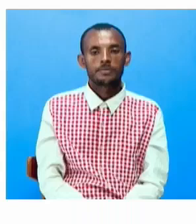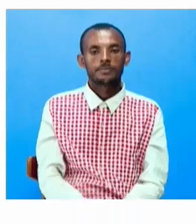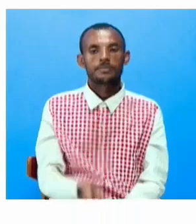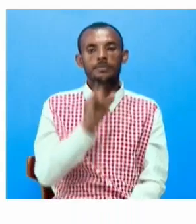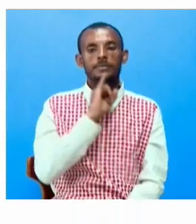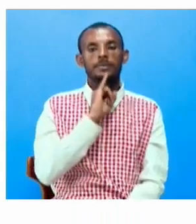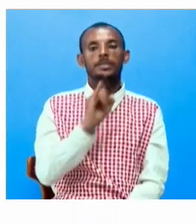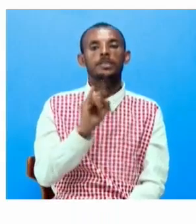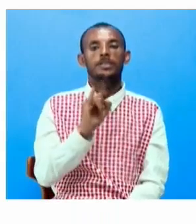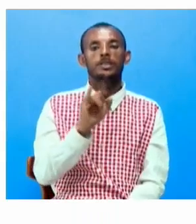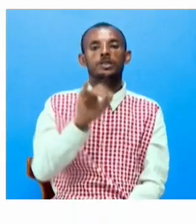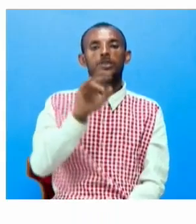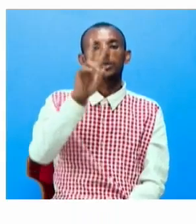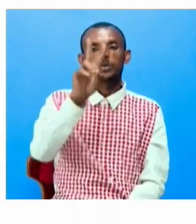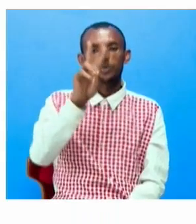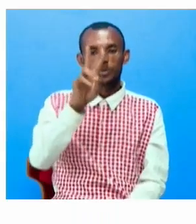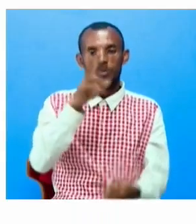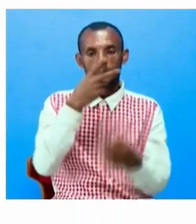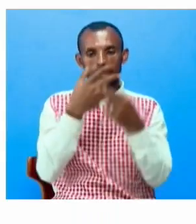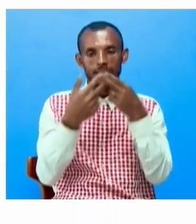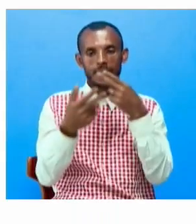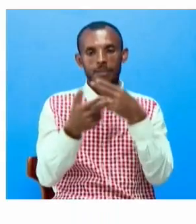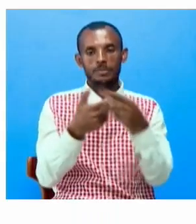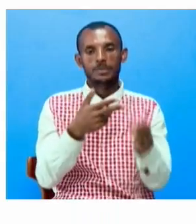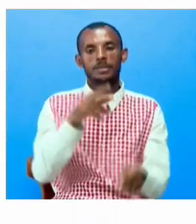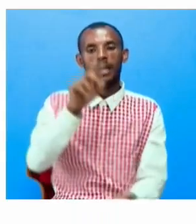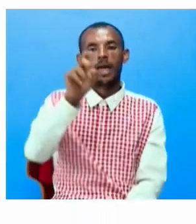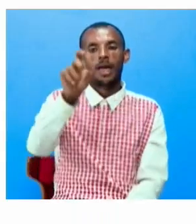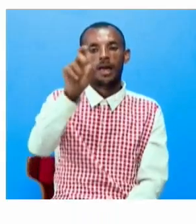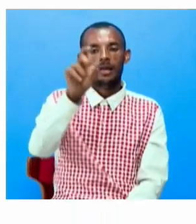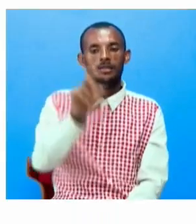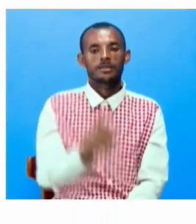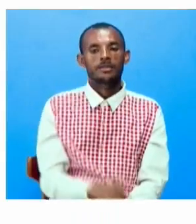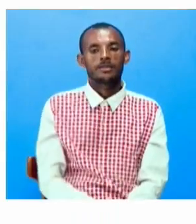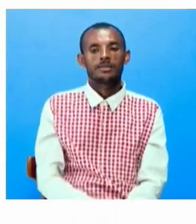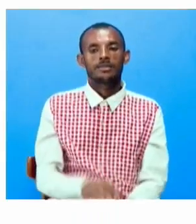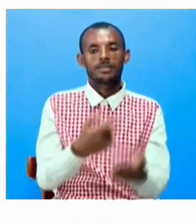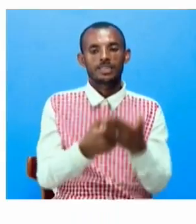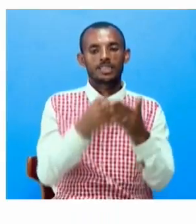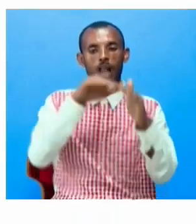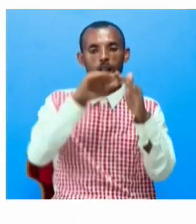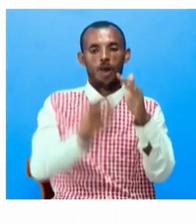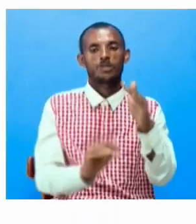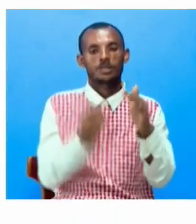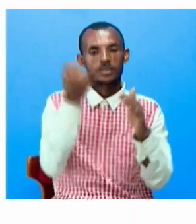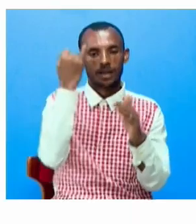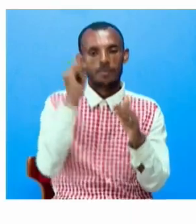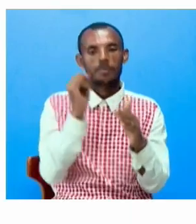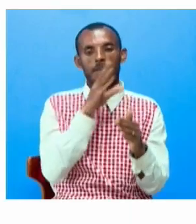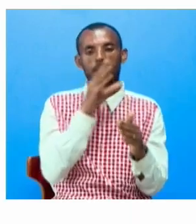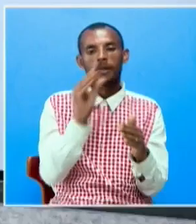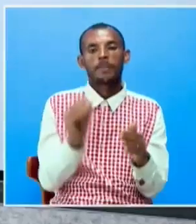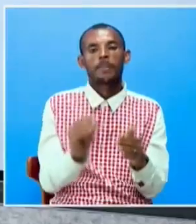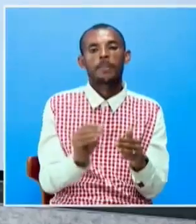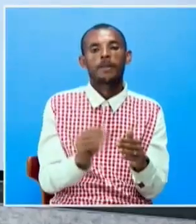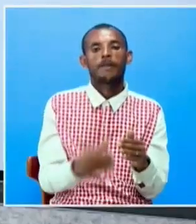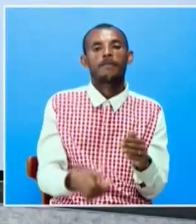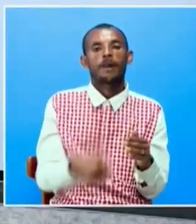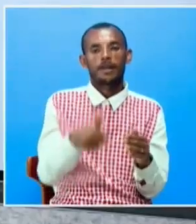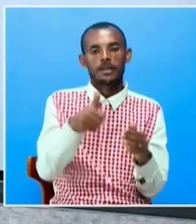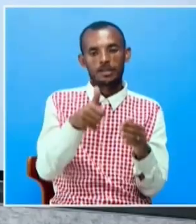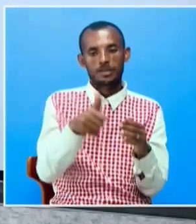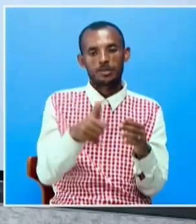is 2 times a certain quantity, x. Since this one is the last term, let's find the original term by